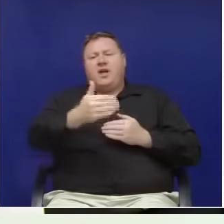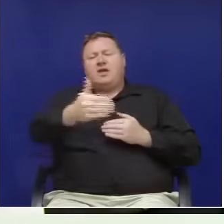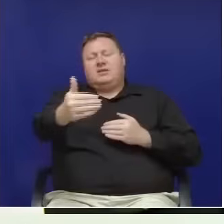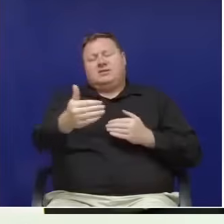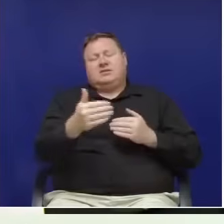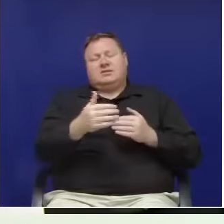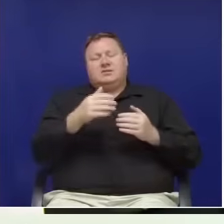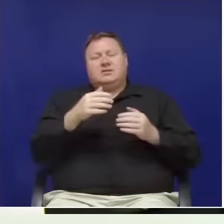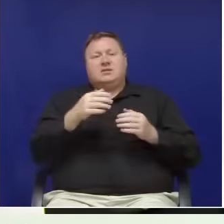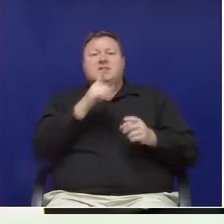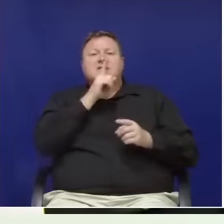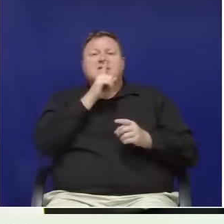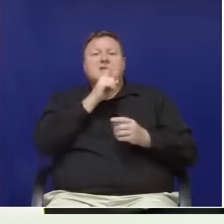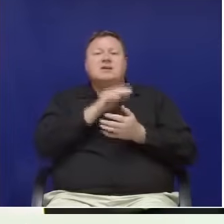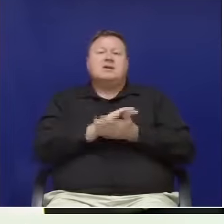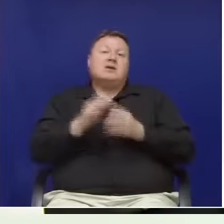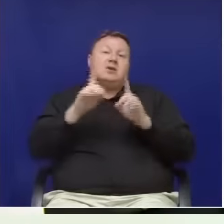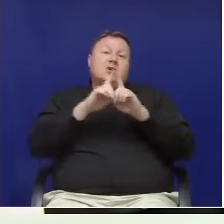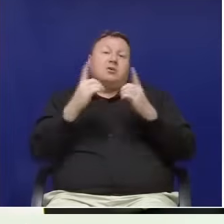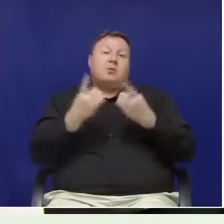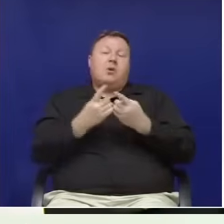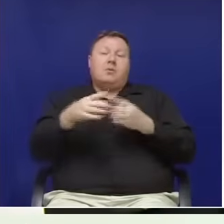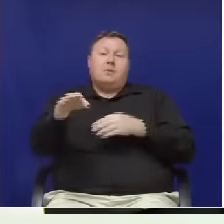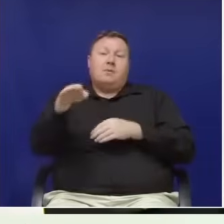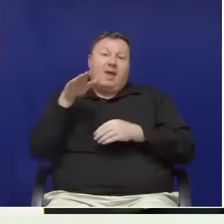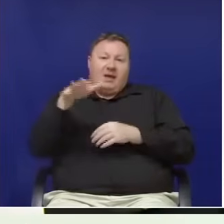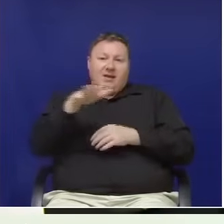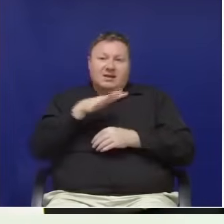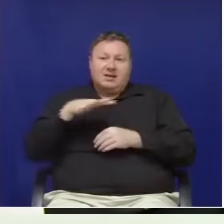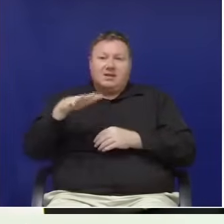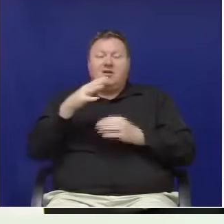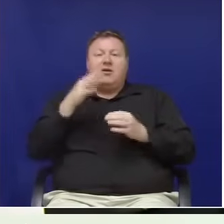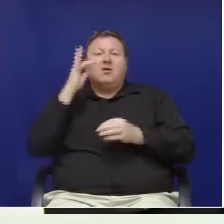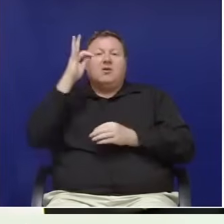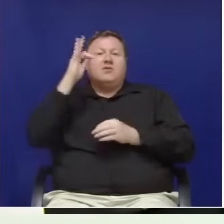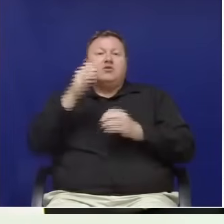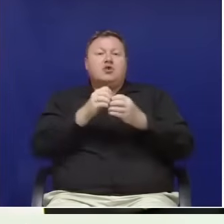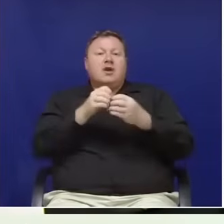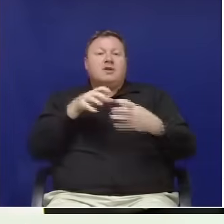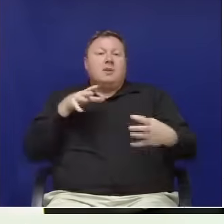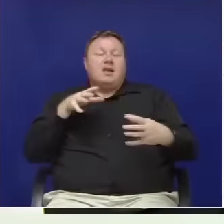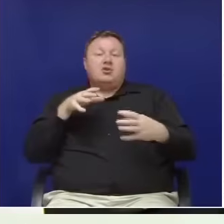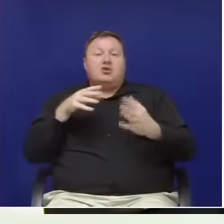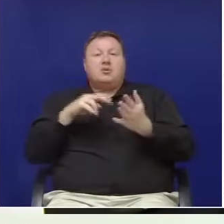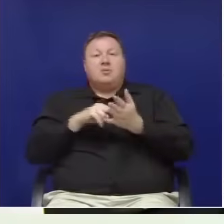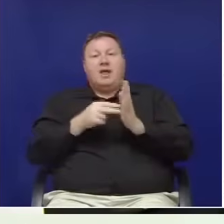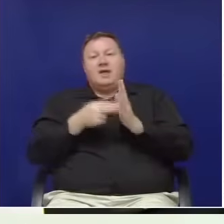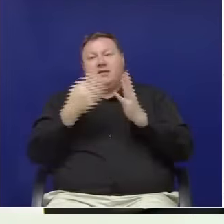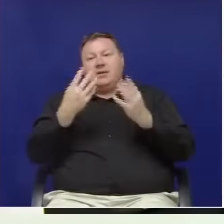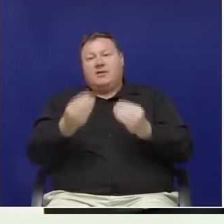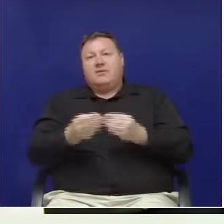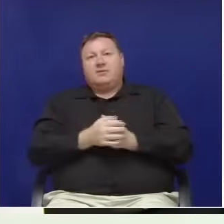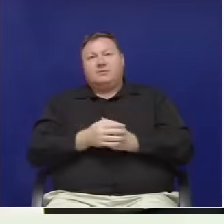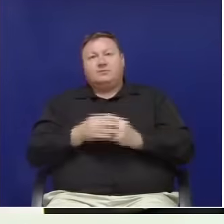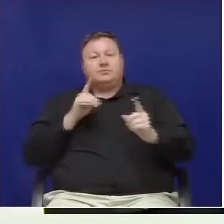also continues to engage the banking sector regarding future expansion plans. We have set